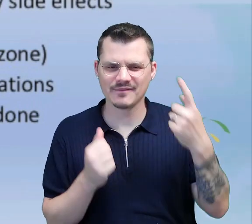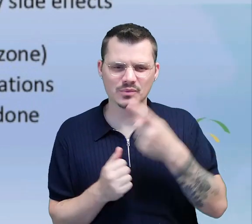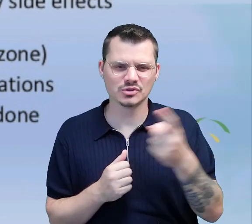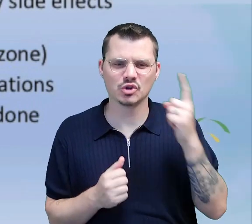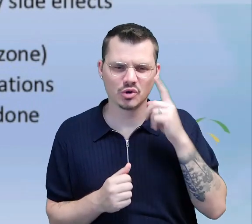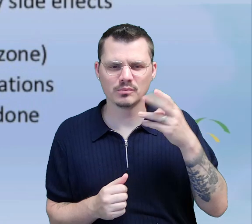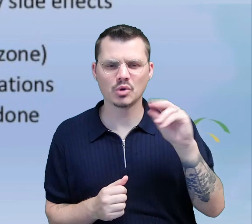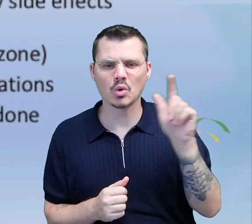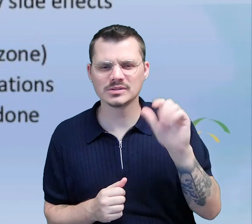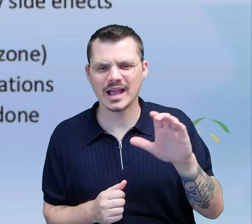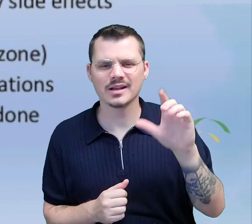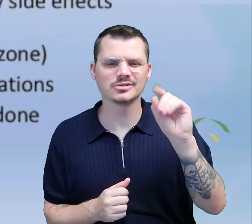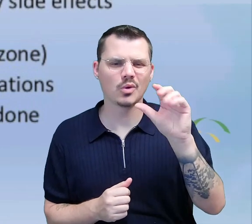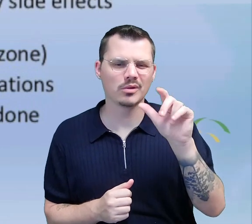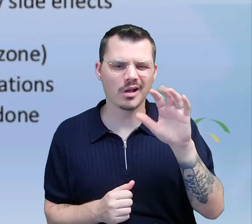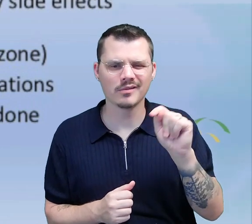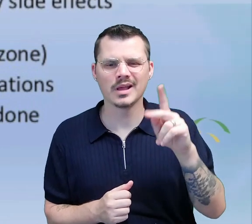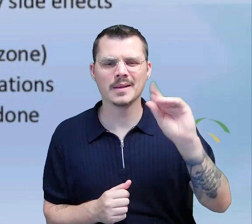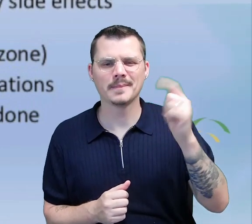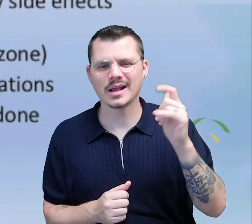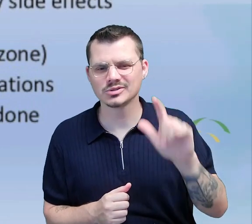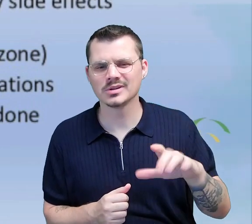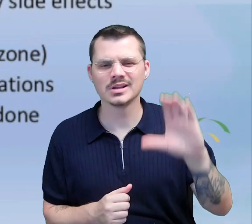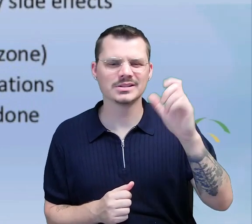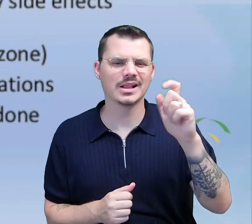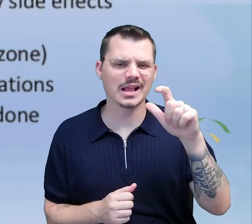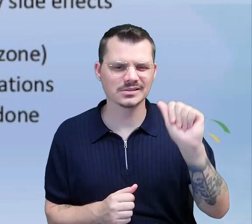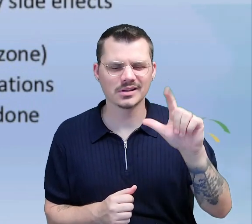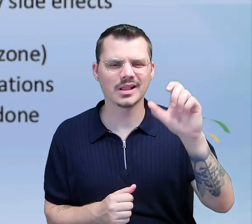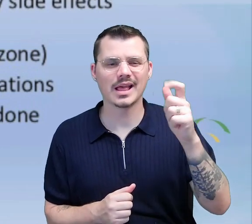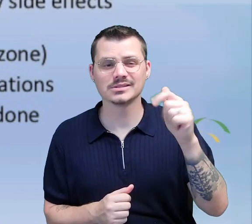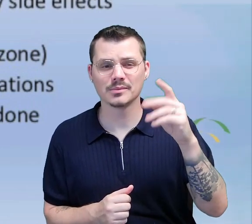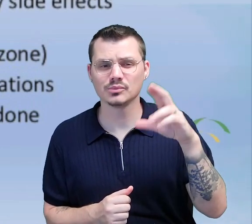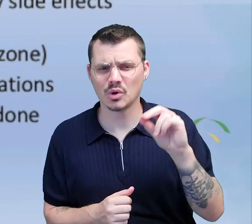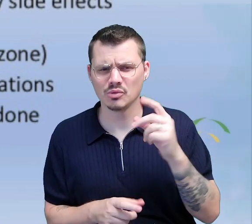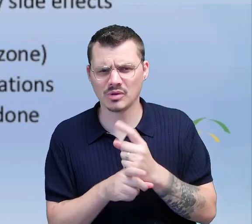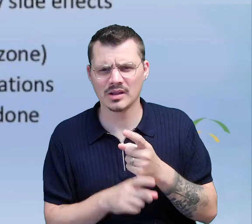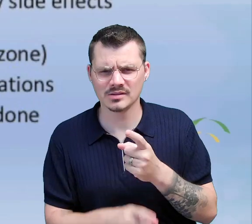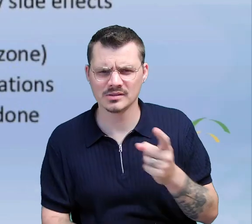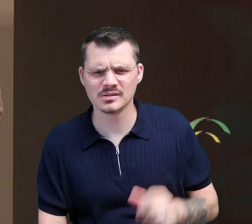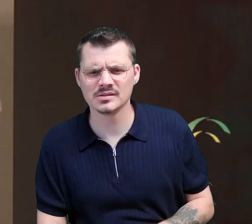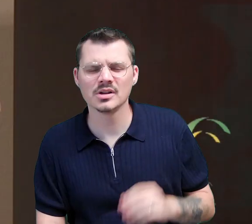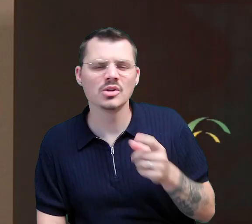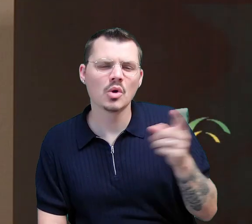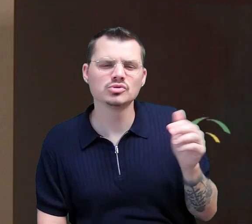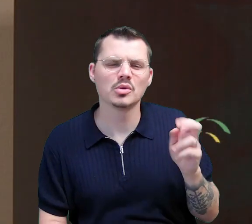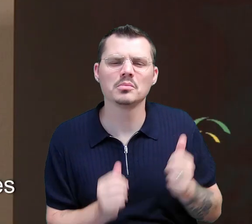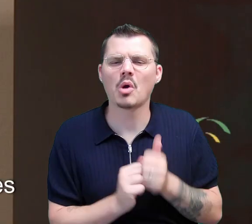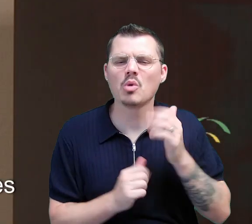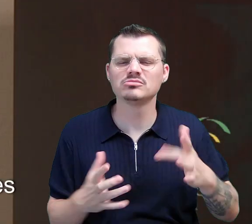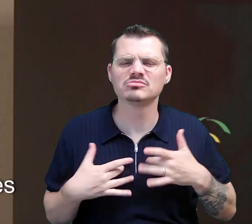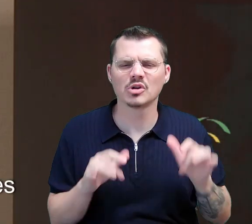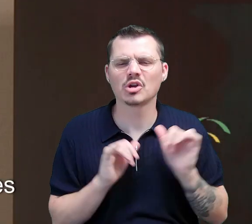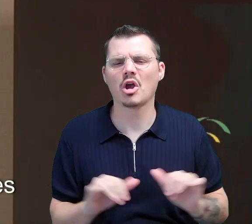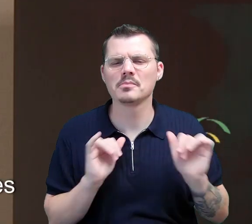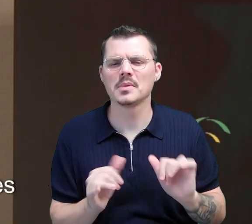of Prozac, Zoloft, Paxil, Celexa, Lexapro, right? And those are probably the